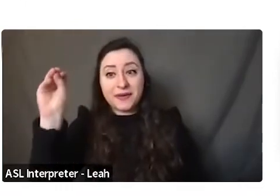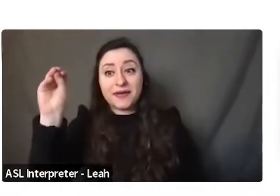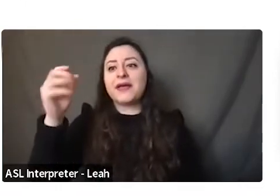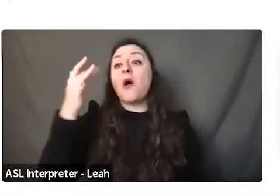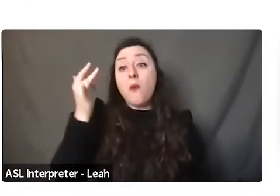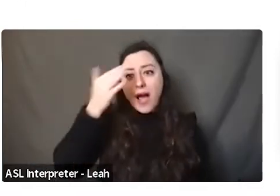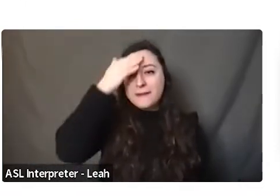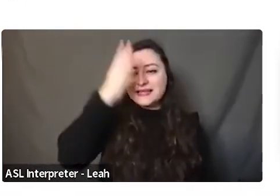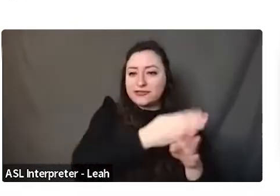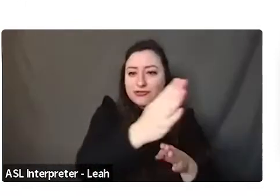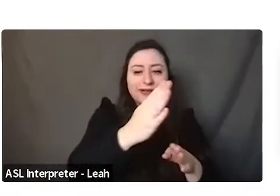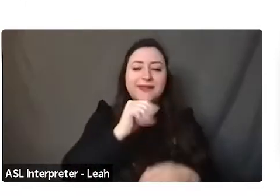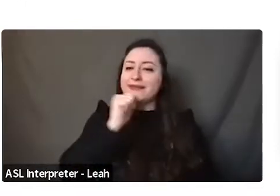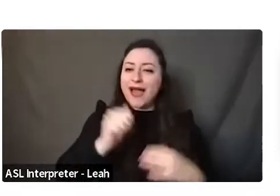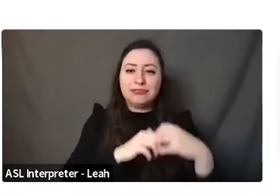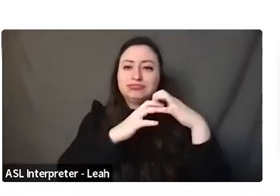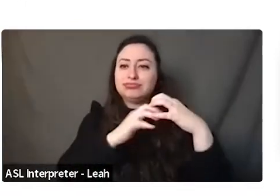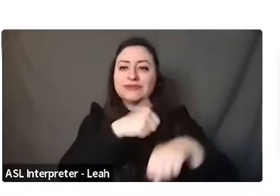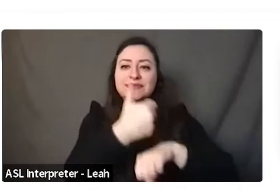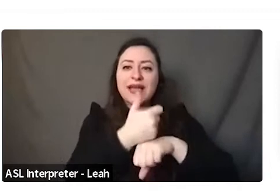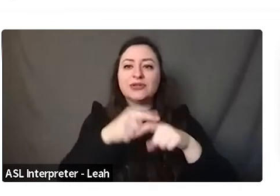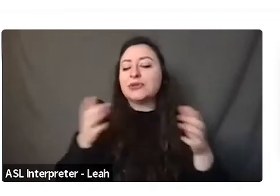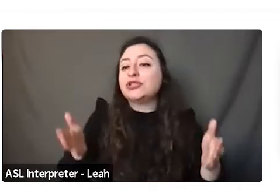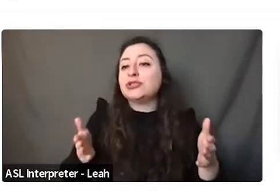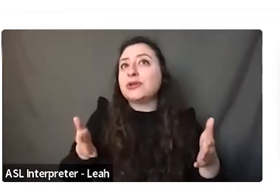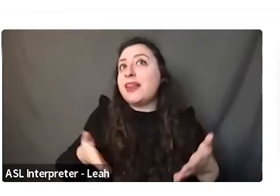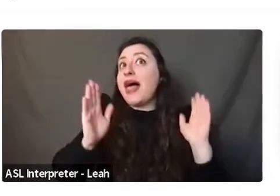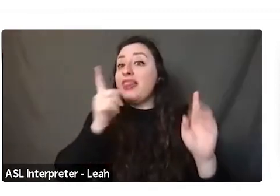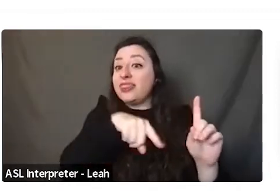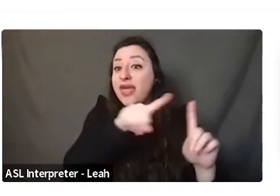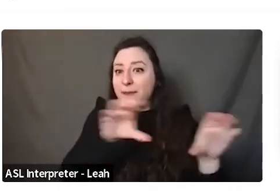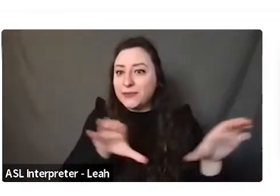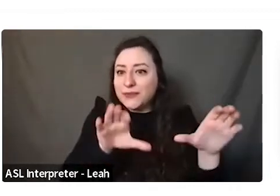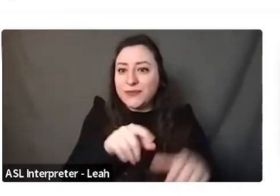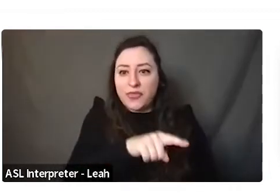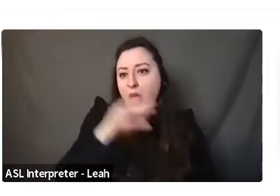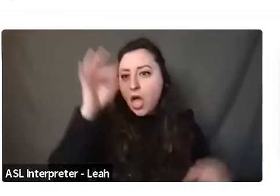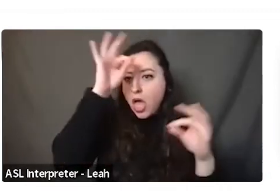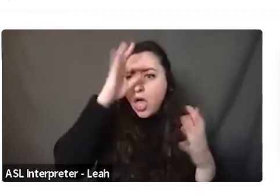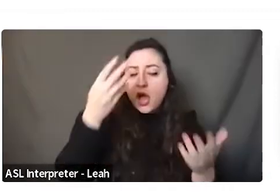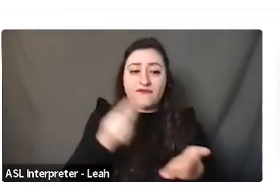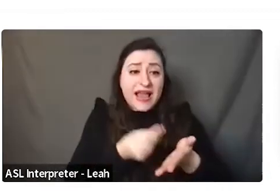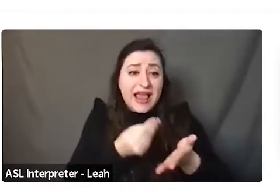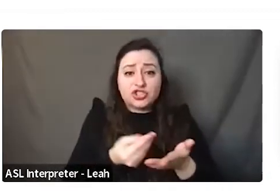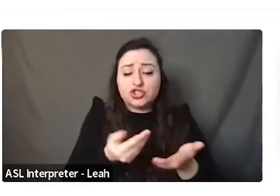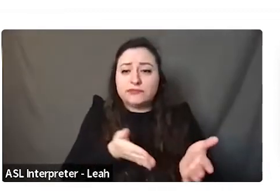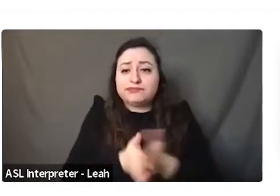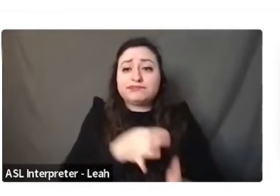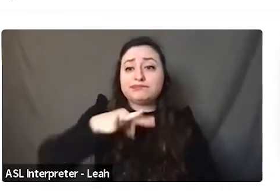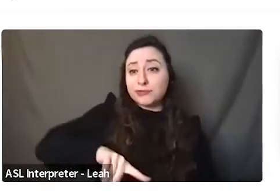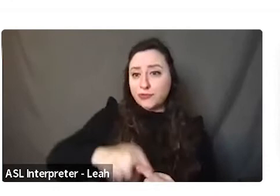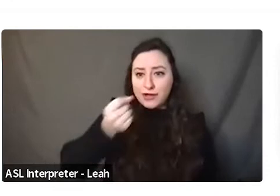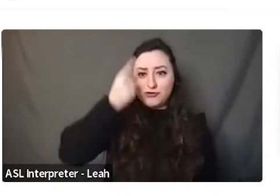a way that encourages them or allows them to do so. They have no, financial incentive to understand